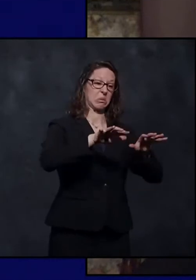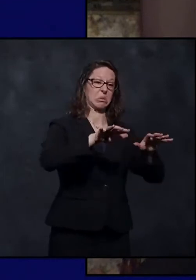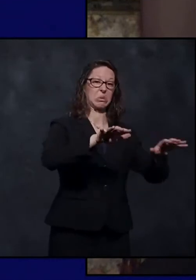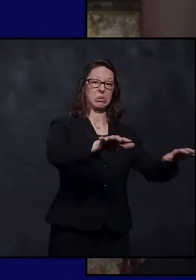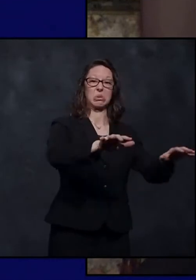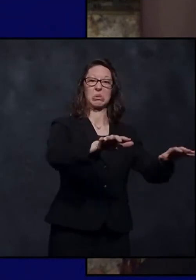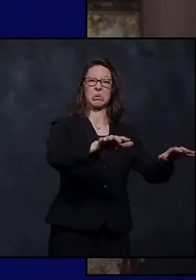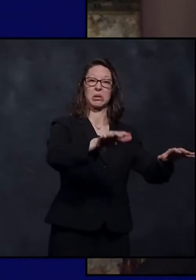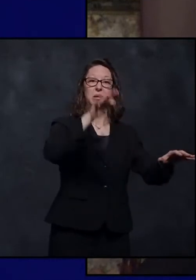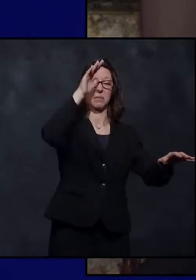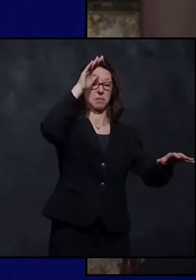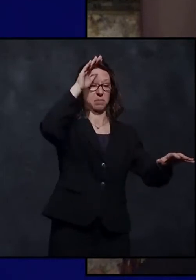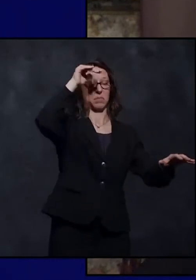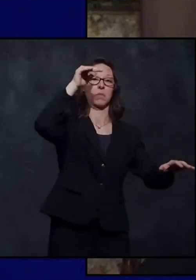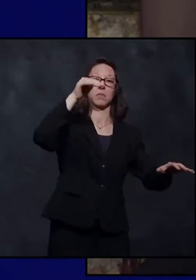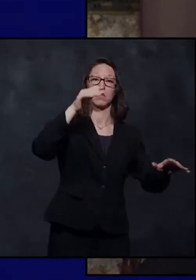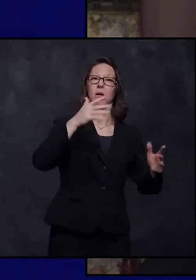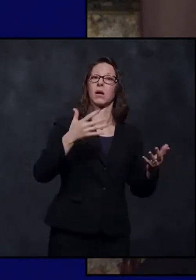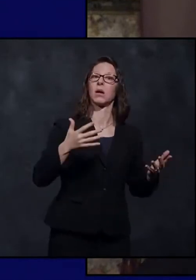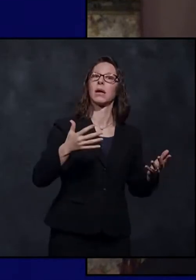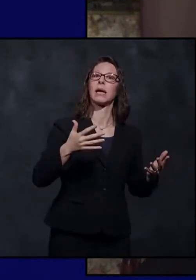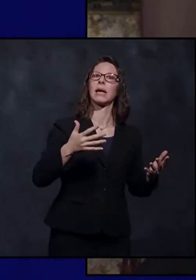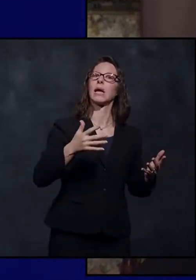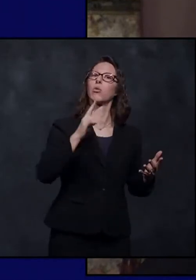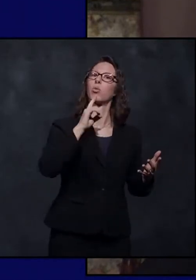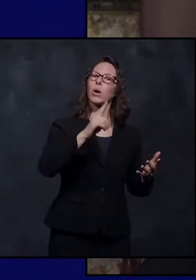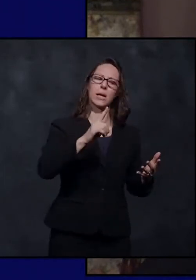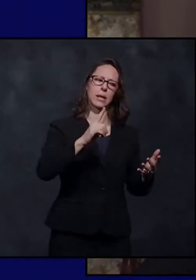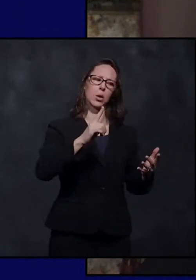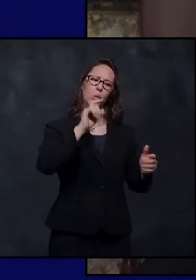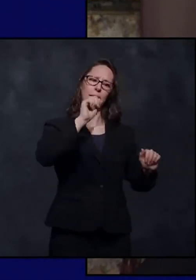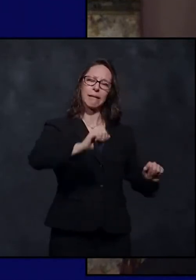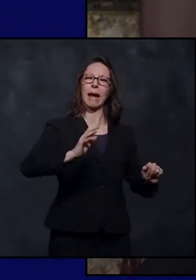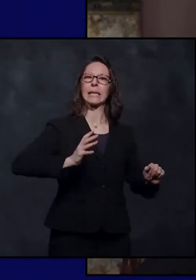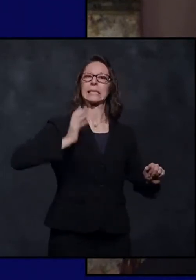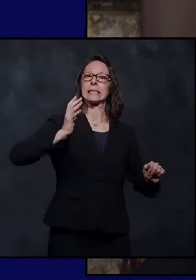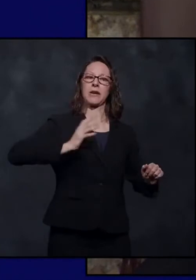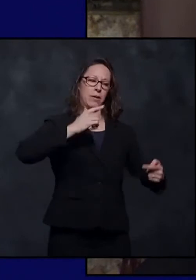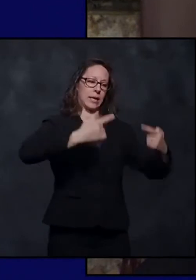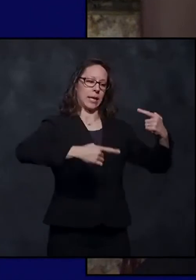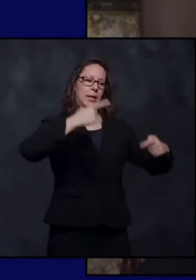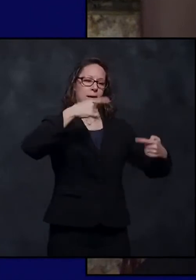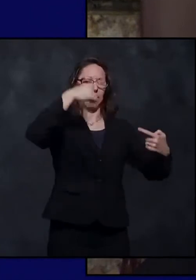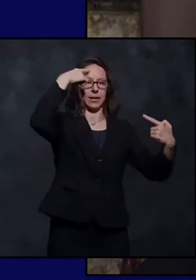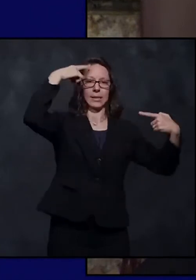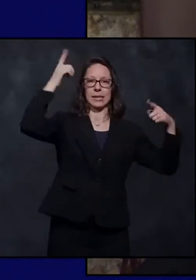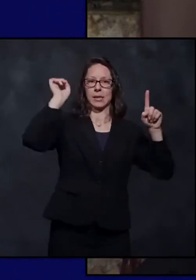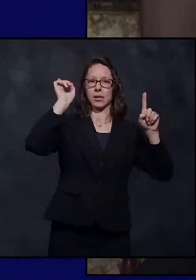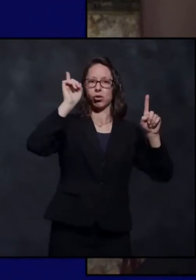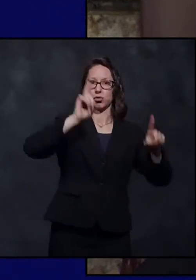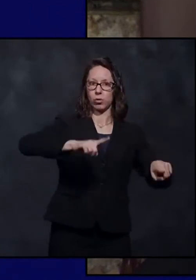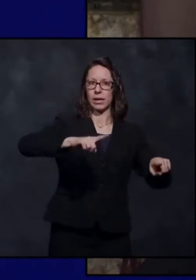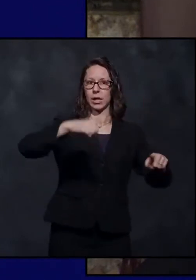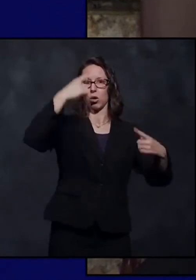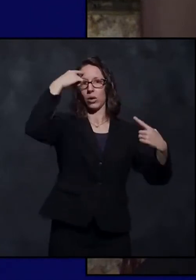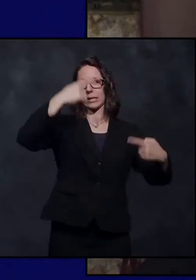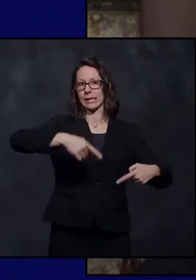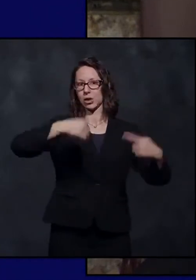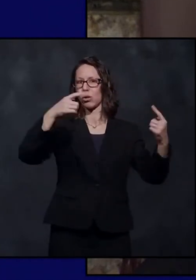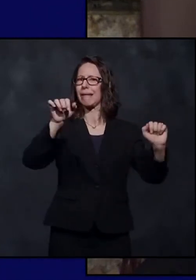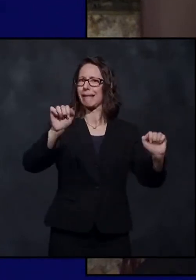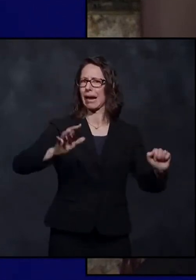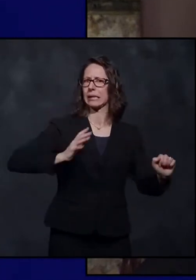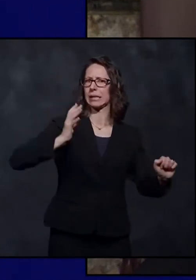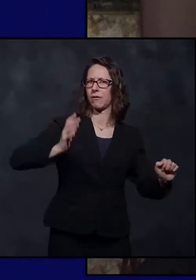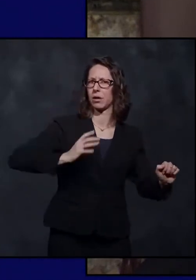of civil disagreement. It denies the whole idea that we can eventually find common ground without force. It